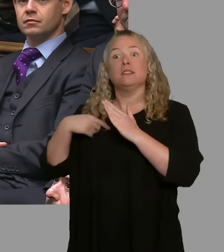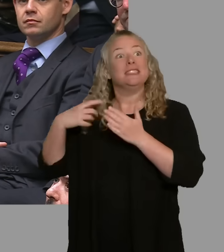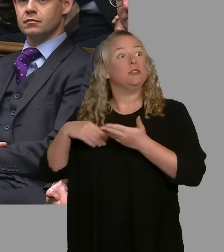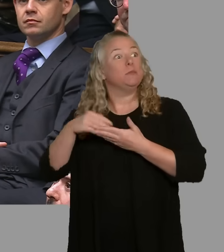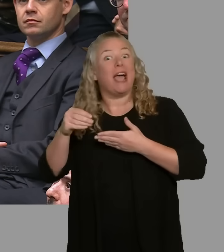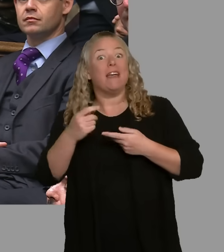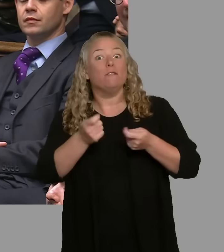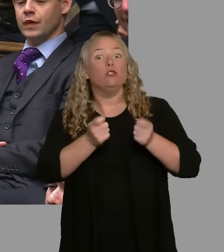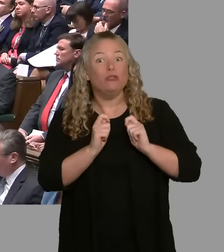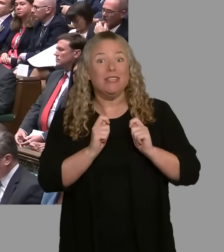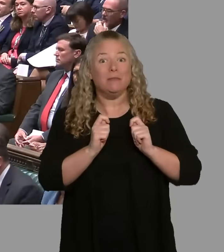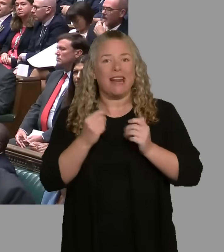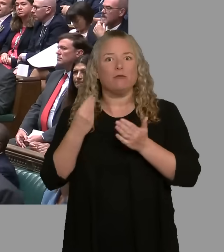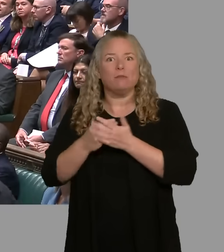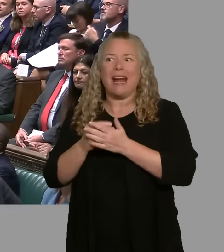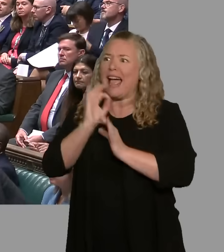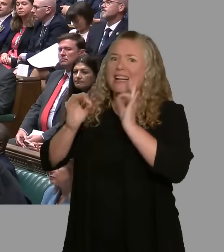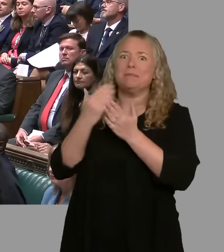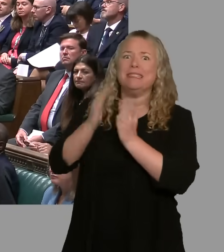their freedom back?